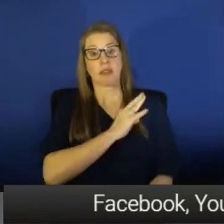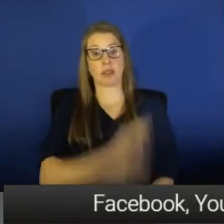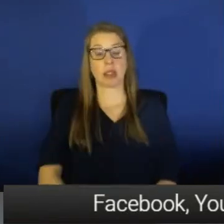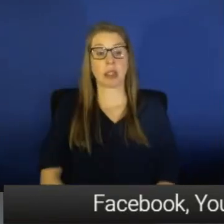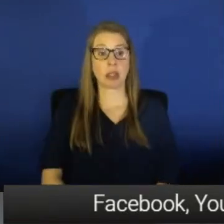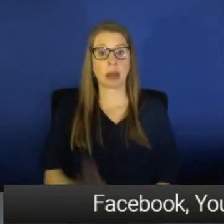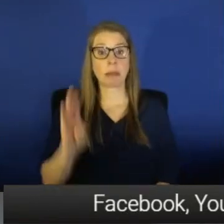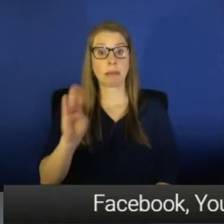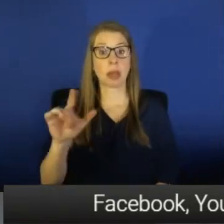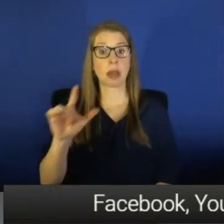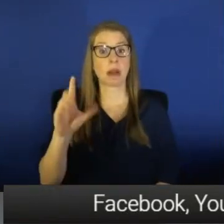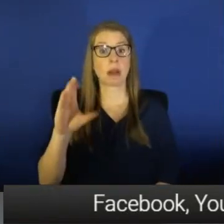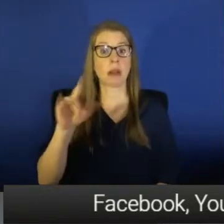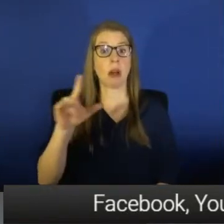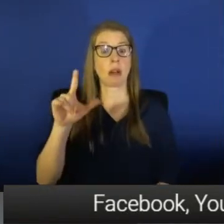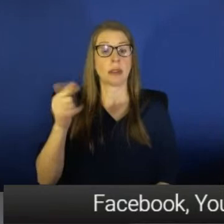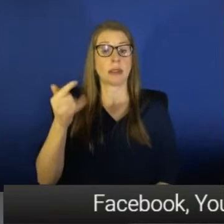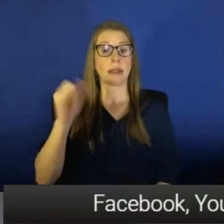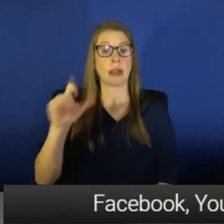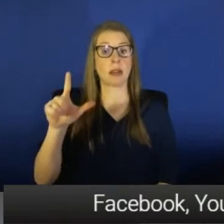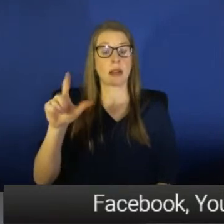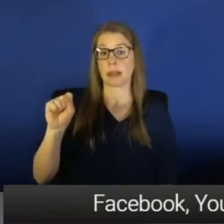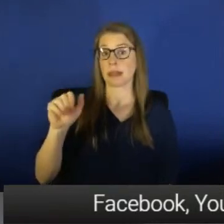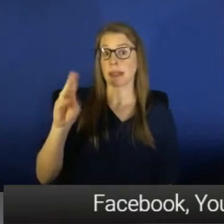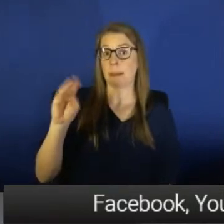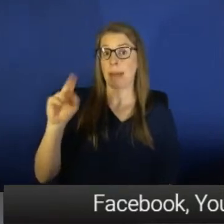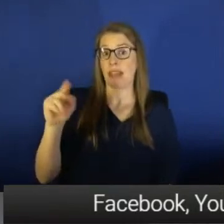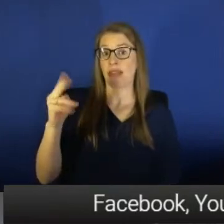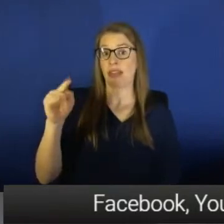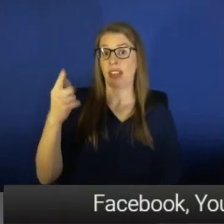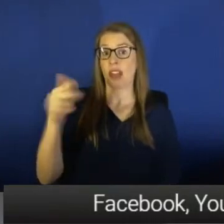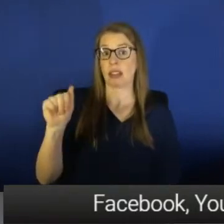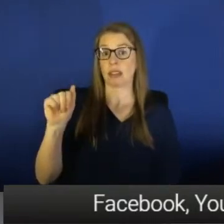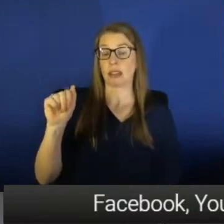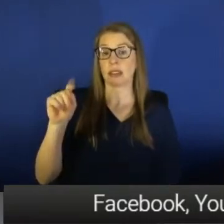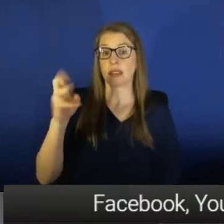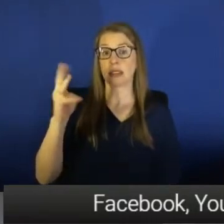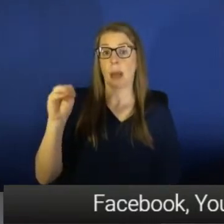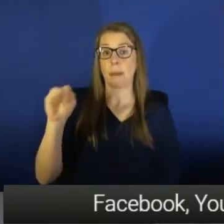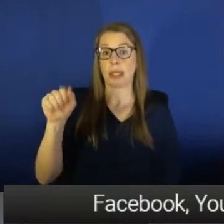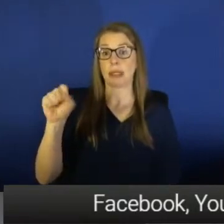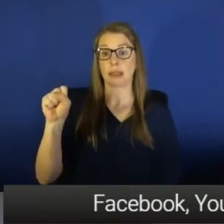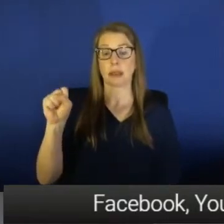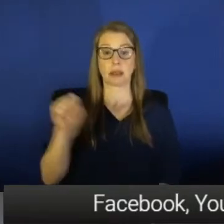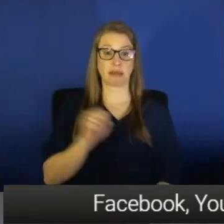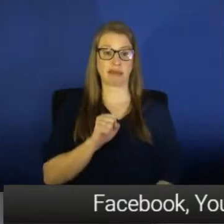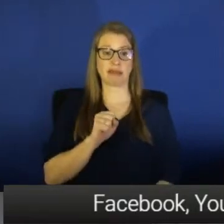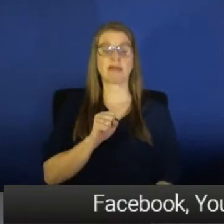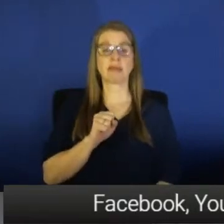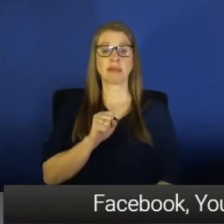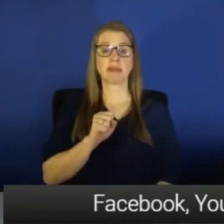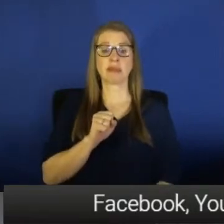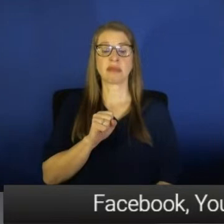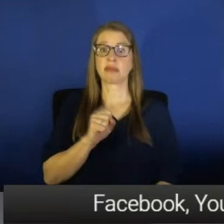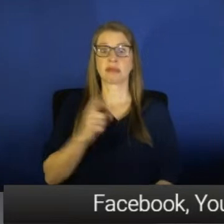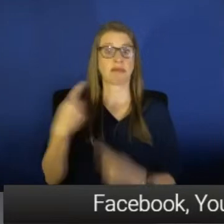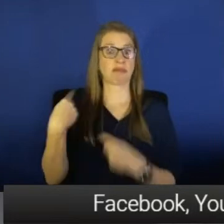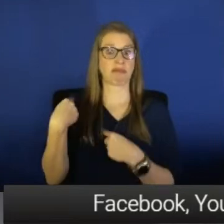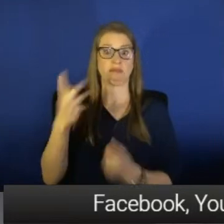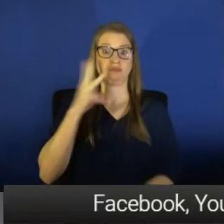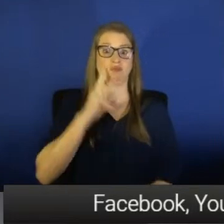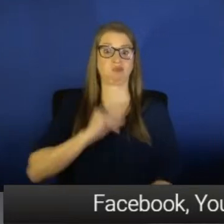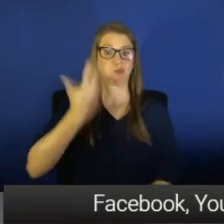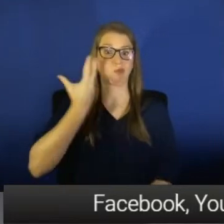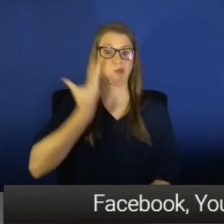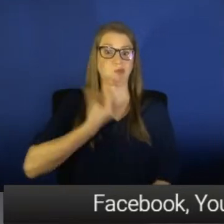Cowgill, Samantha Thomas, that work directly with men's basketball, been doing this. Bill's been doing this since Coach Self's been here. So we have a lot of experience